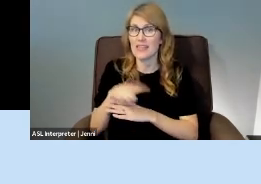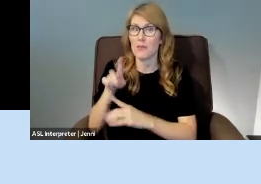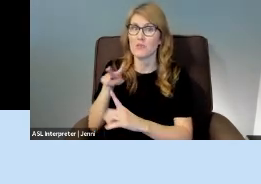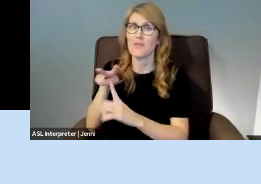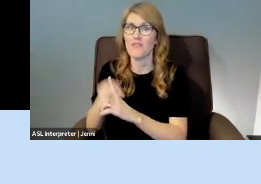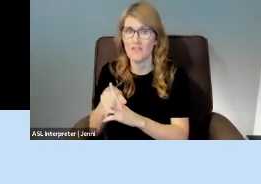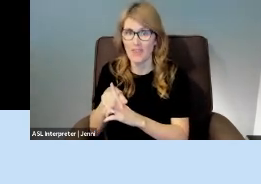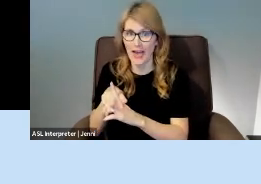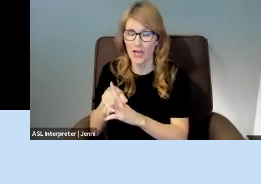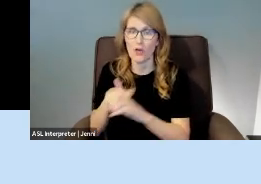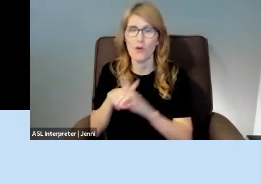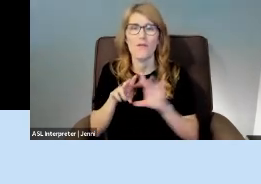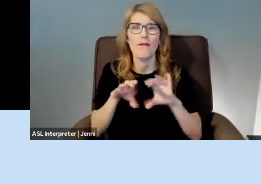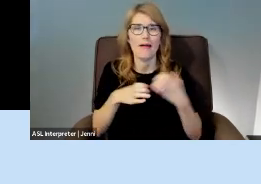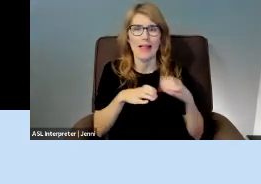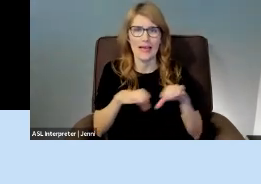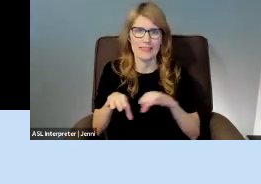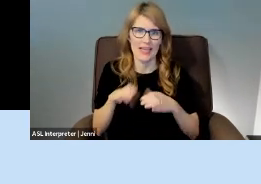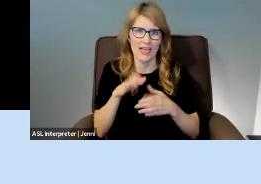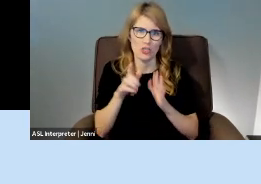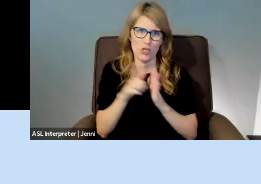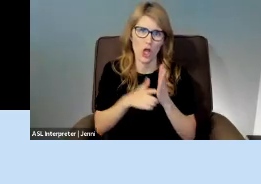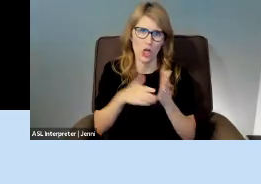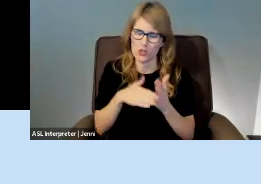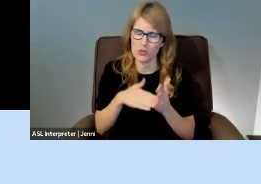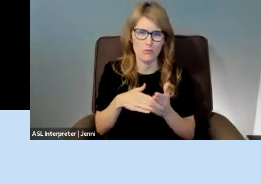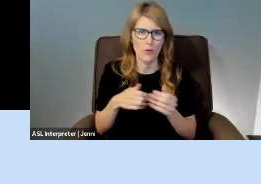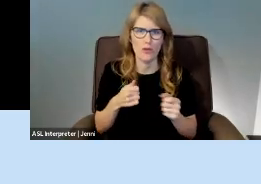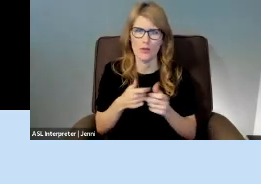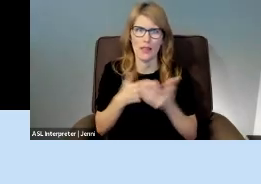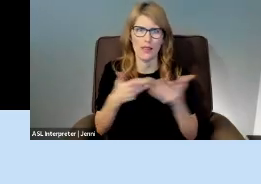So there's a lot of moving parts in that too.